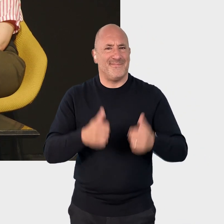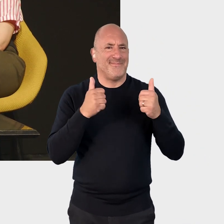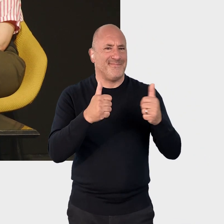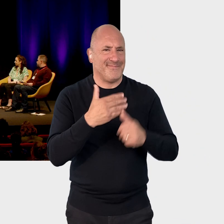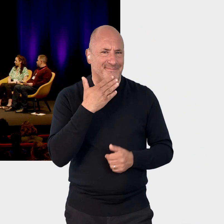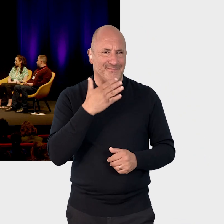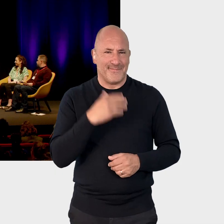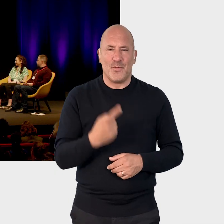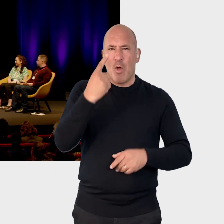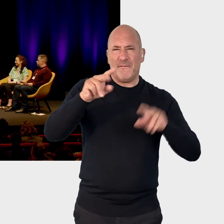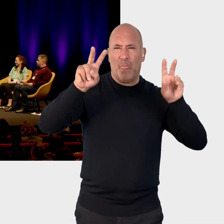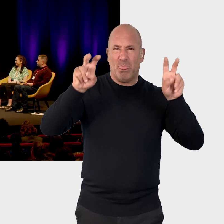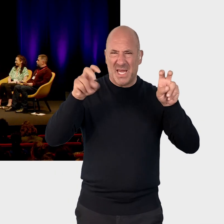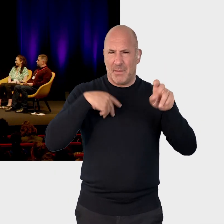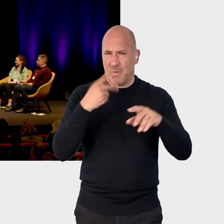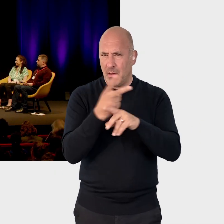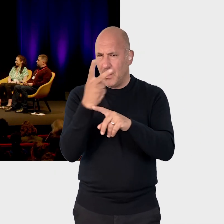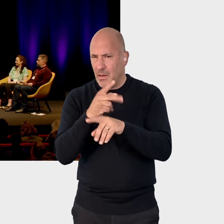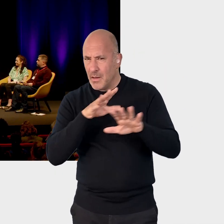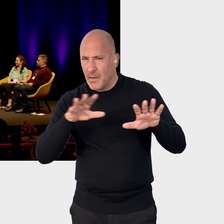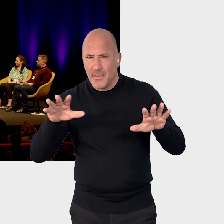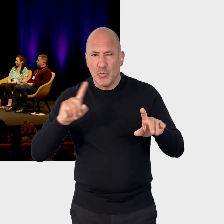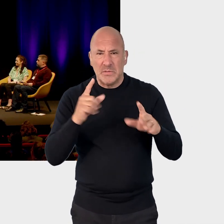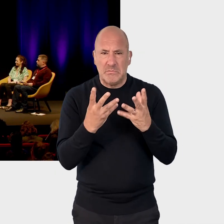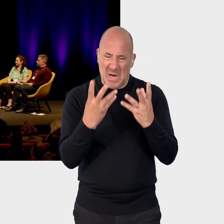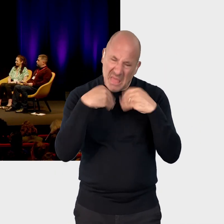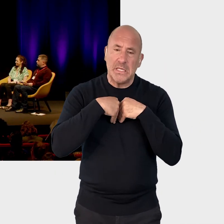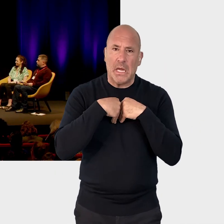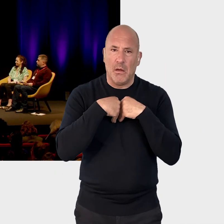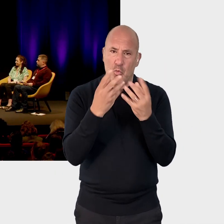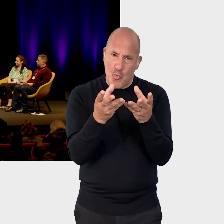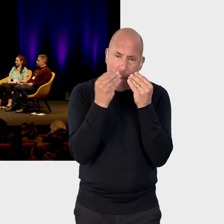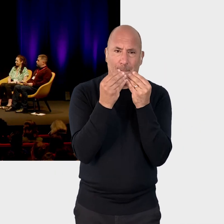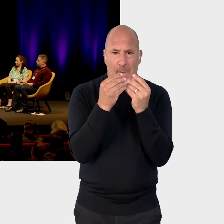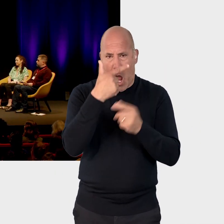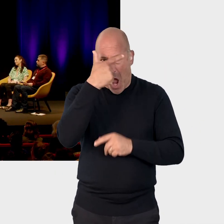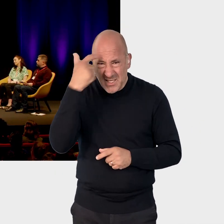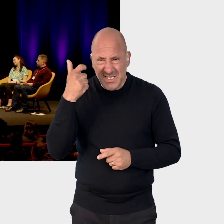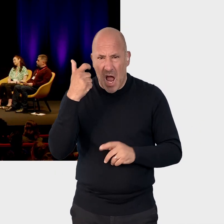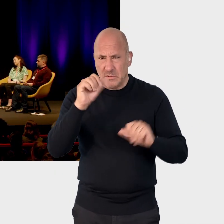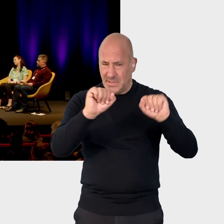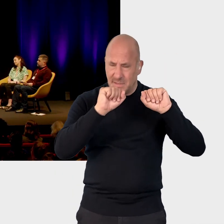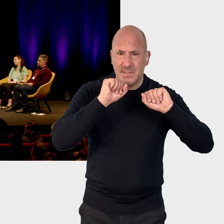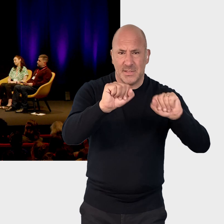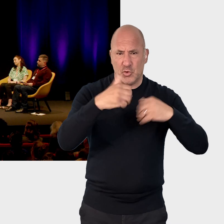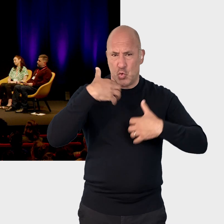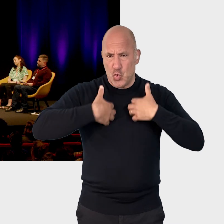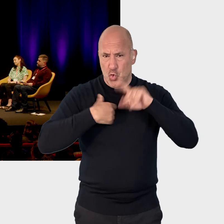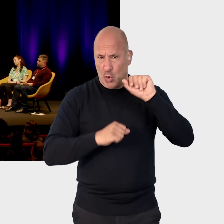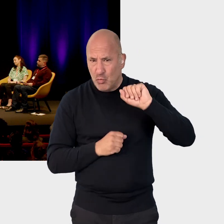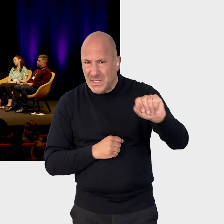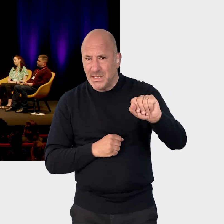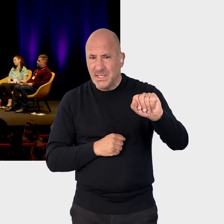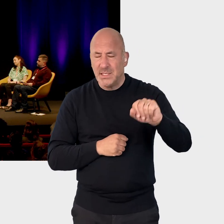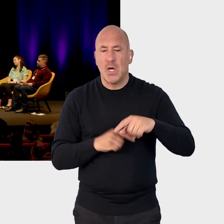it. Great, thank you. And I think one of the themes is that sense both that I've heard is that thing about listening, about